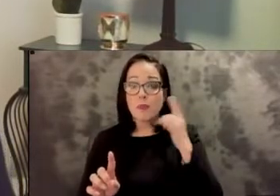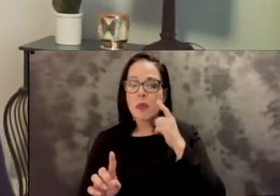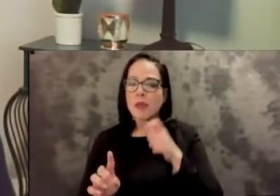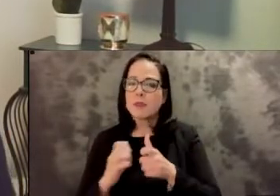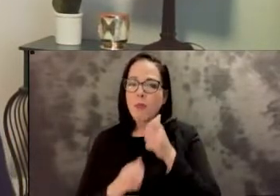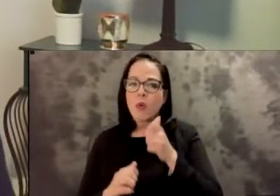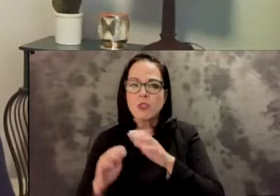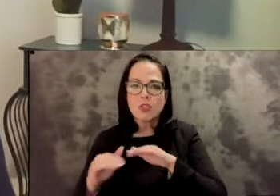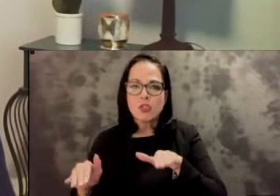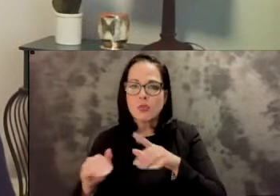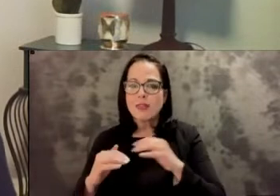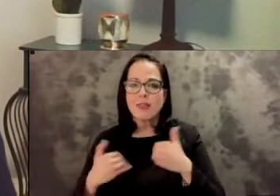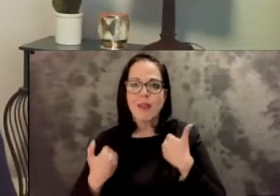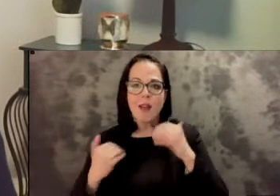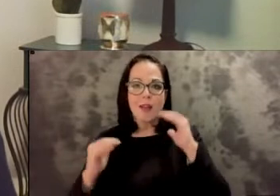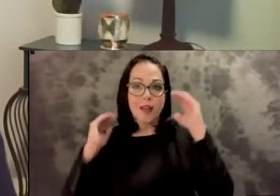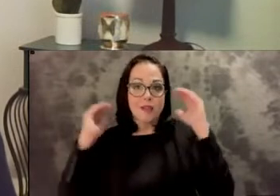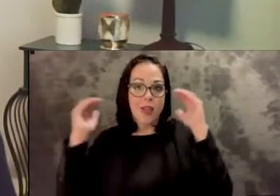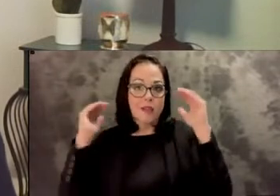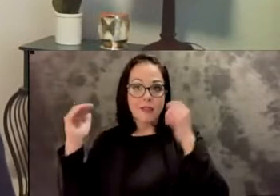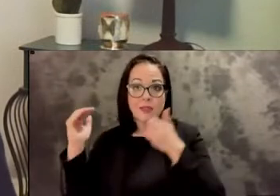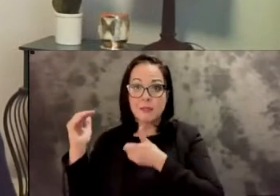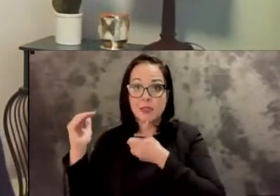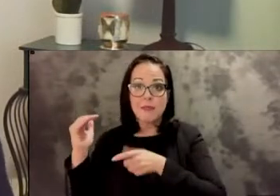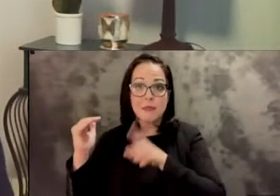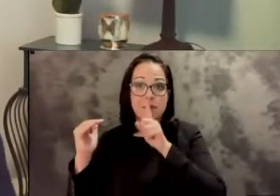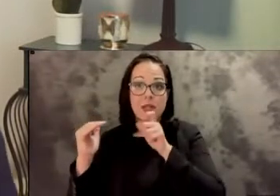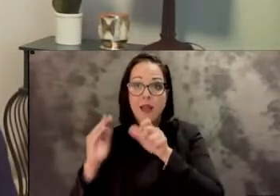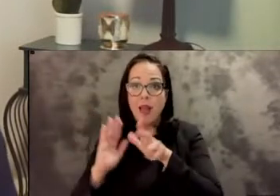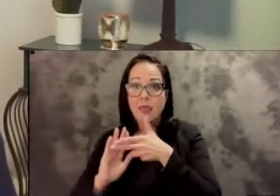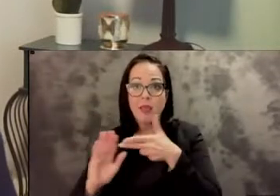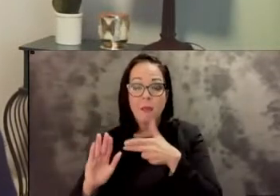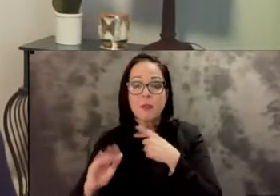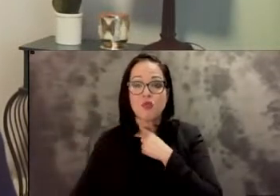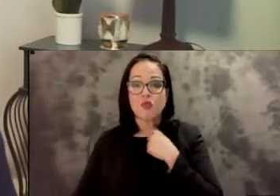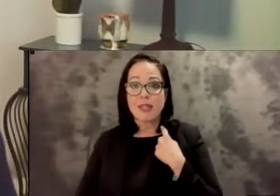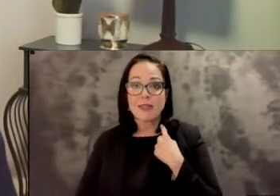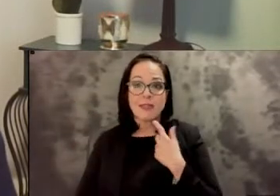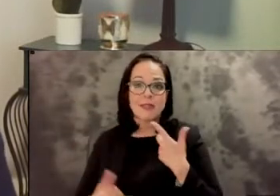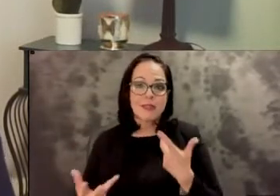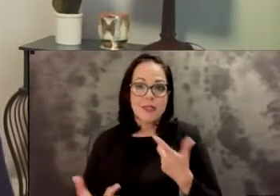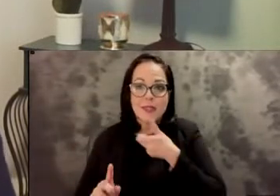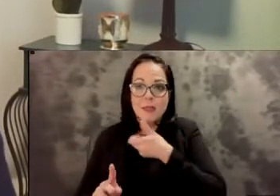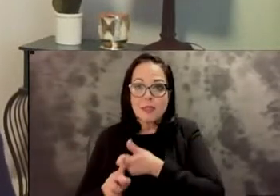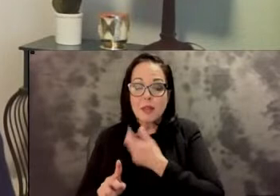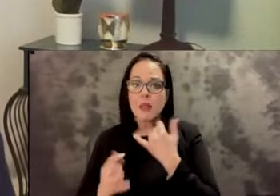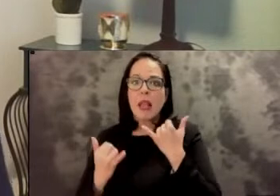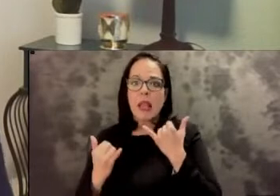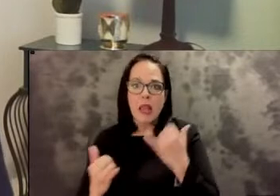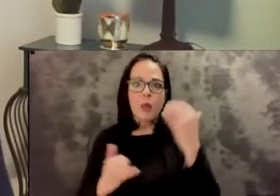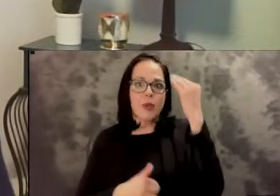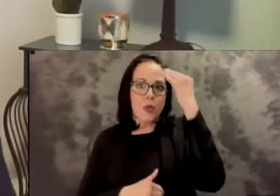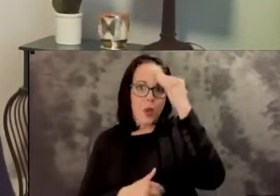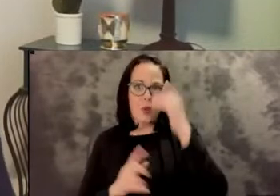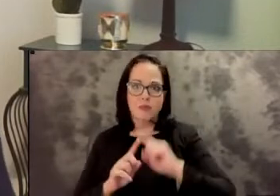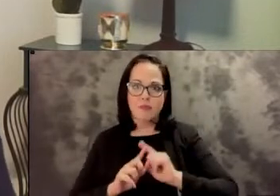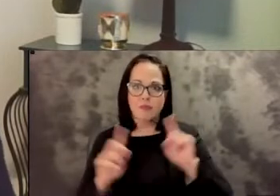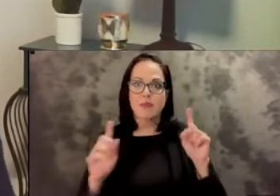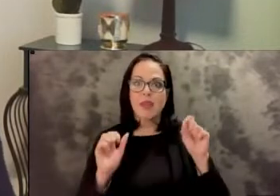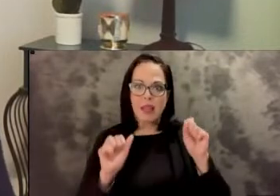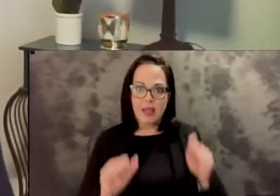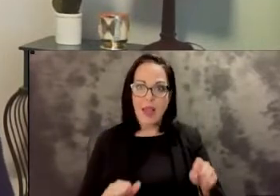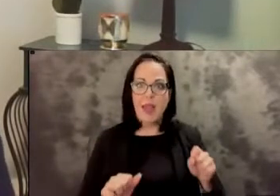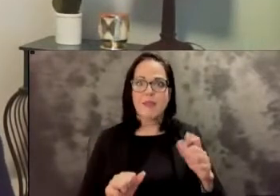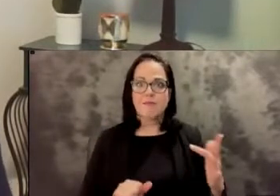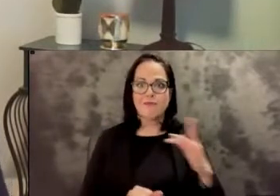and young adults were not labeled as risky, even though we now know that they can be carriers